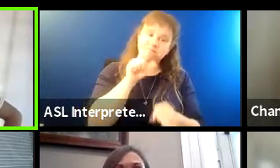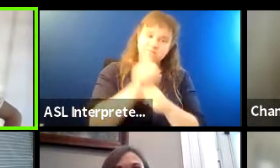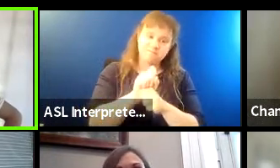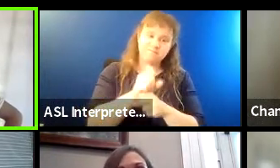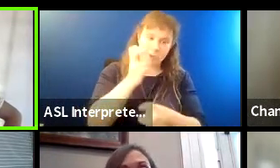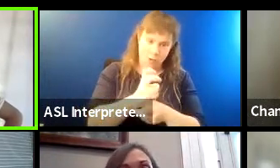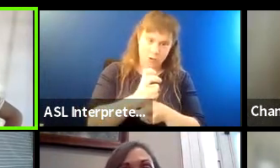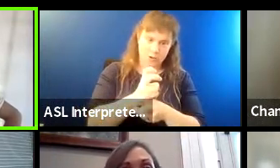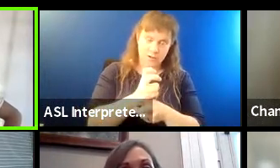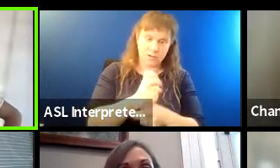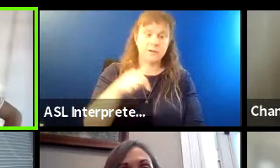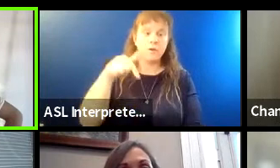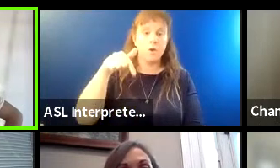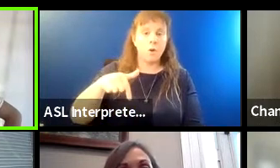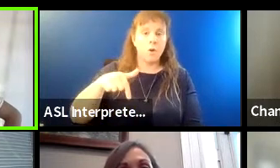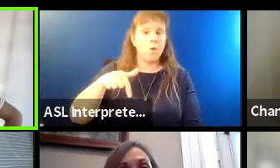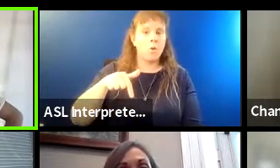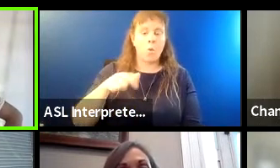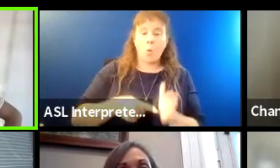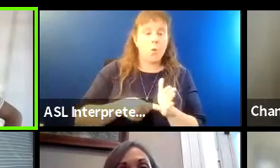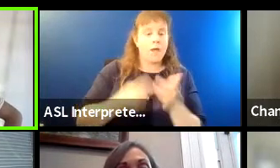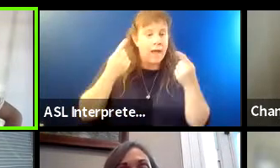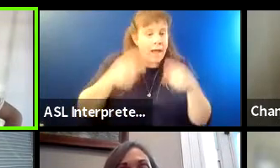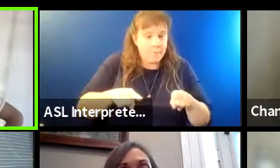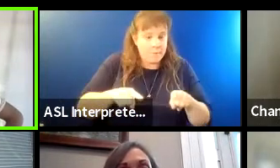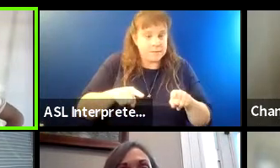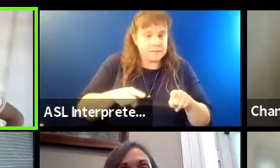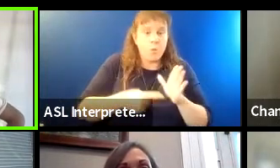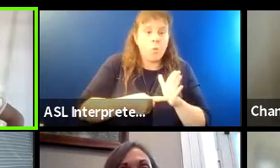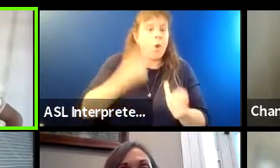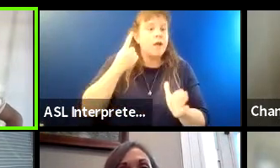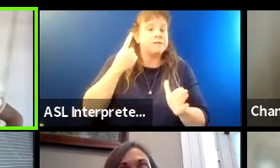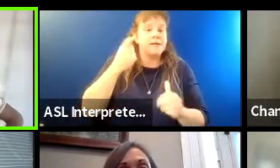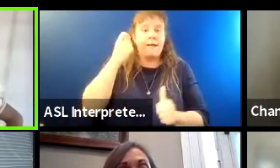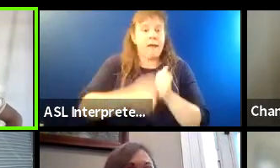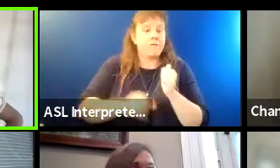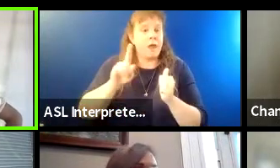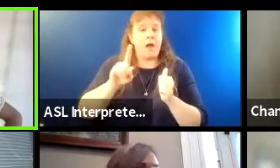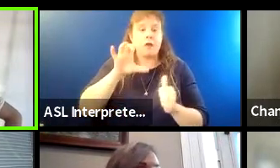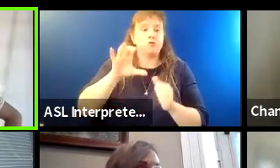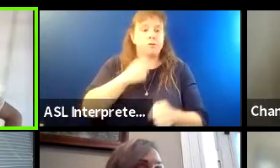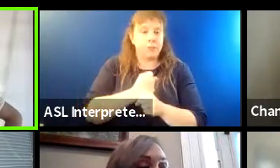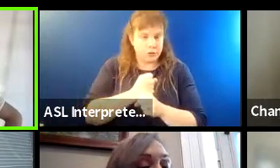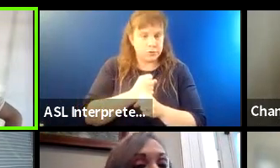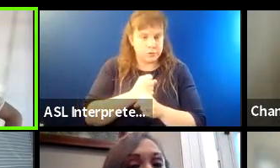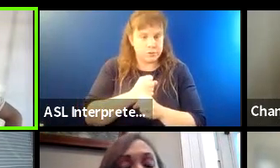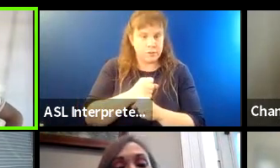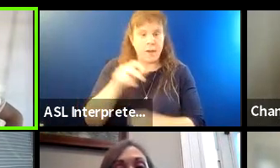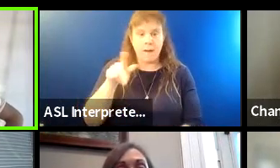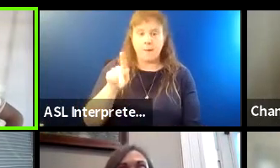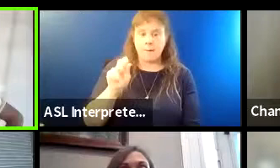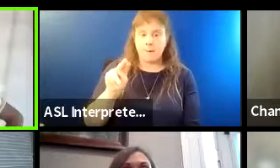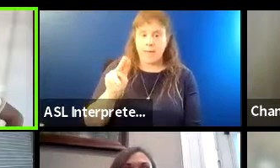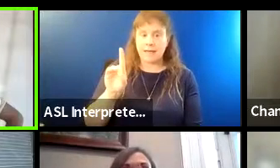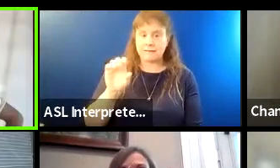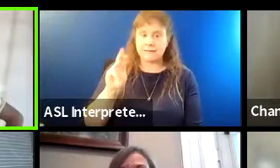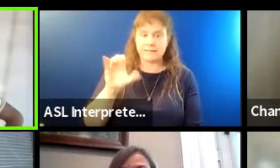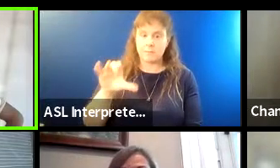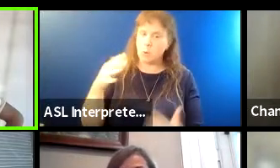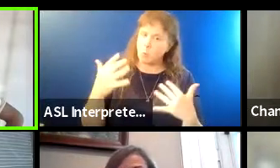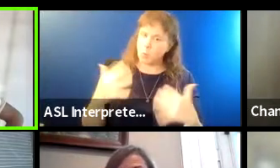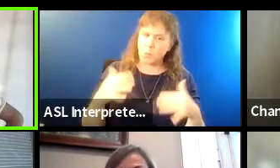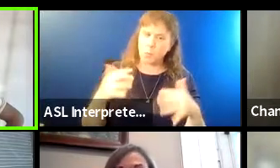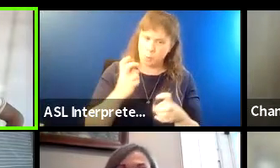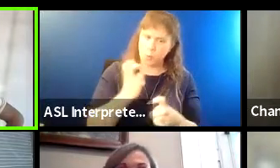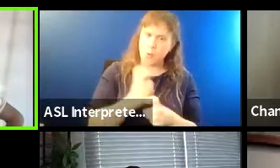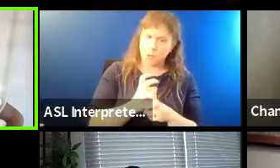This is a once in 100 years pandemic. And when this CVAC came together, it